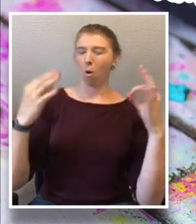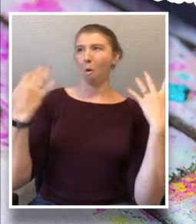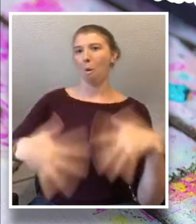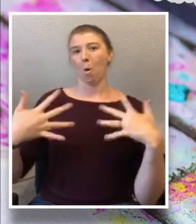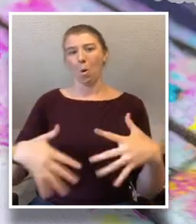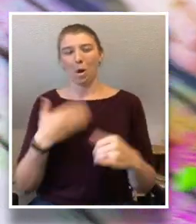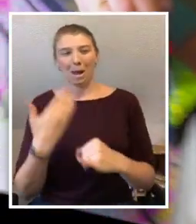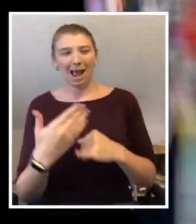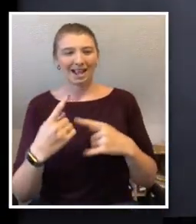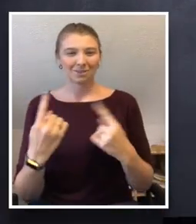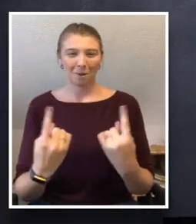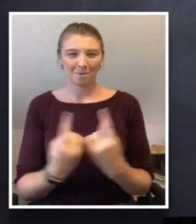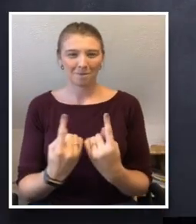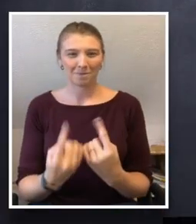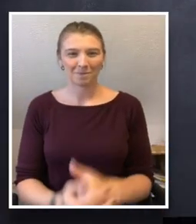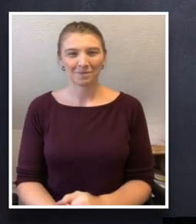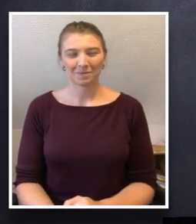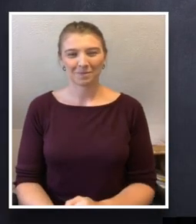finale.